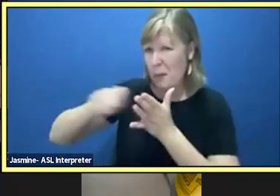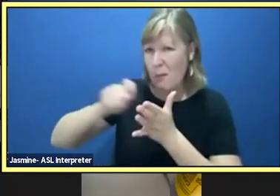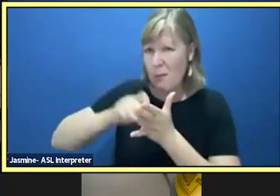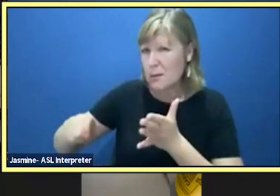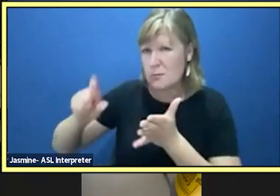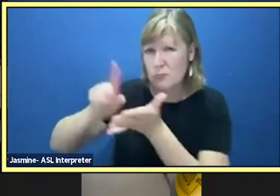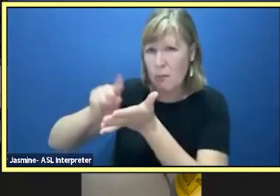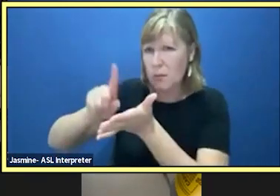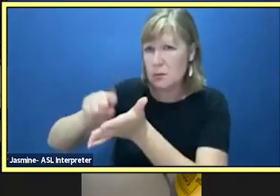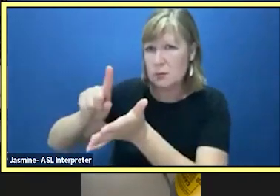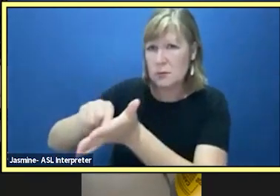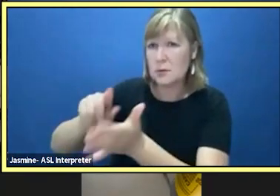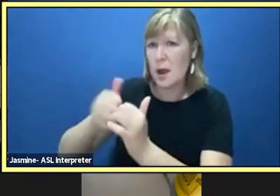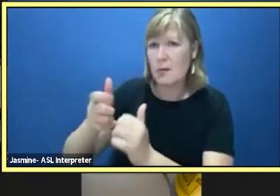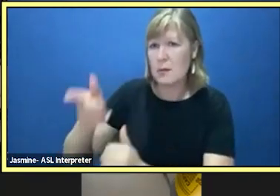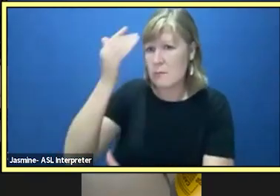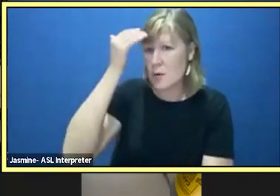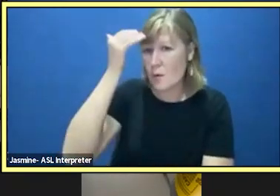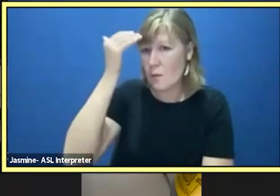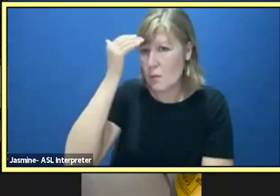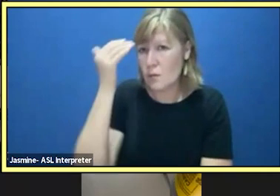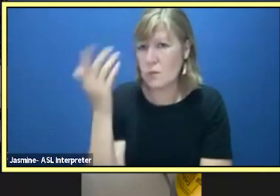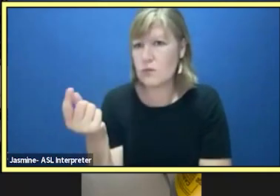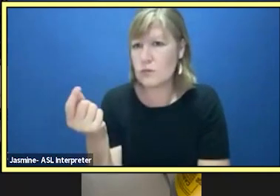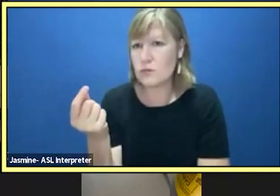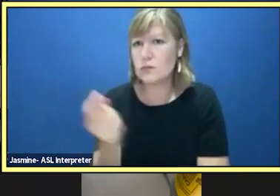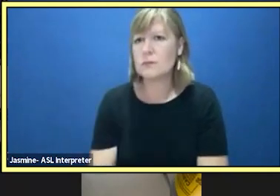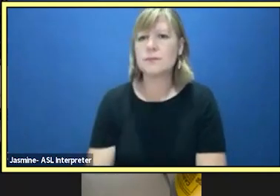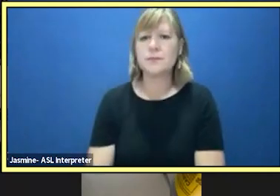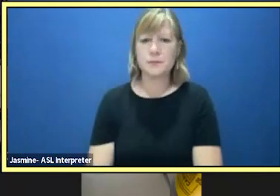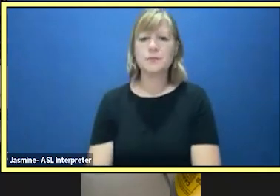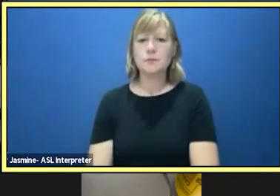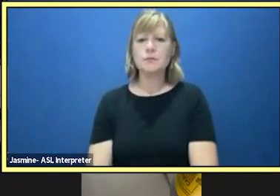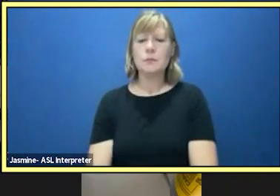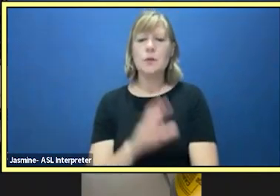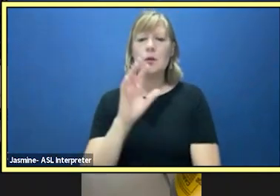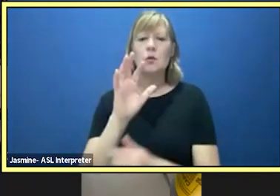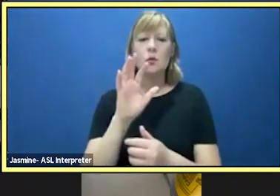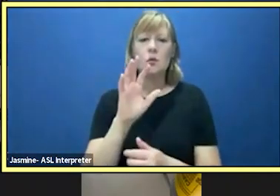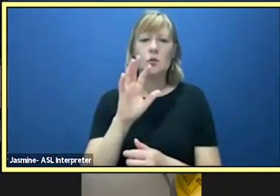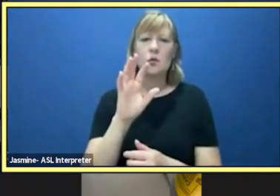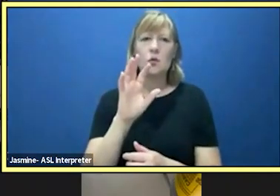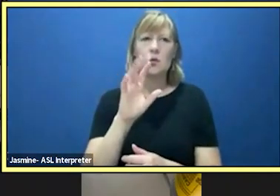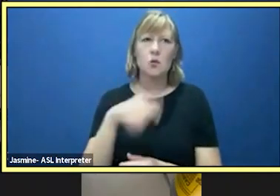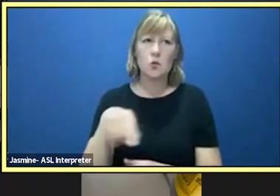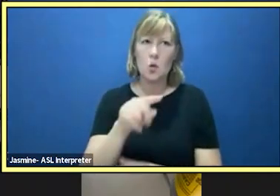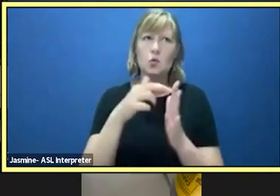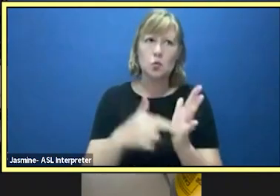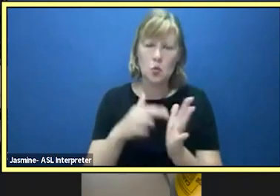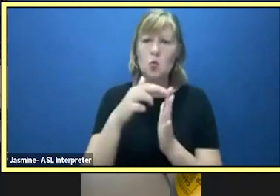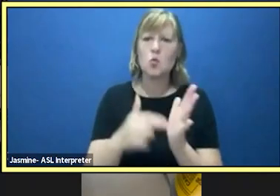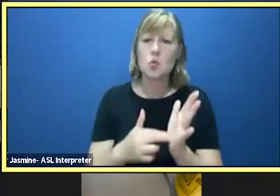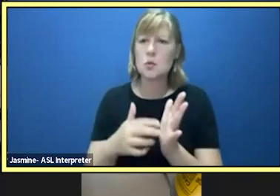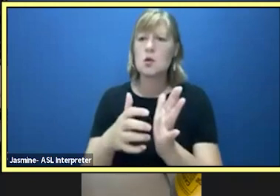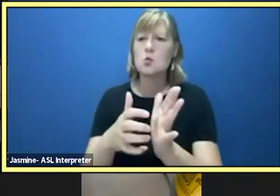when we write the more sort of the rules and requirements, that's more specific about how we want the case